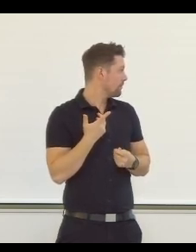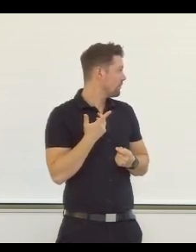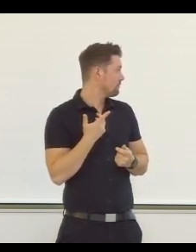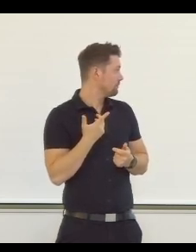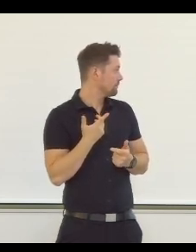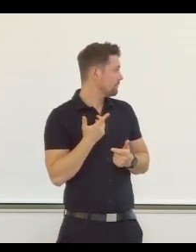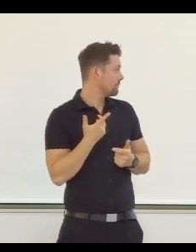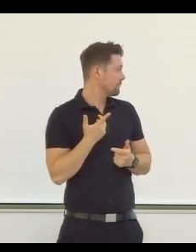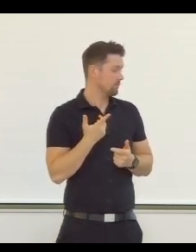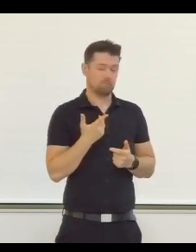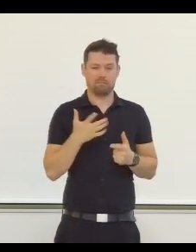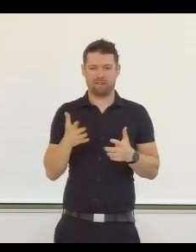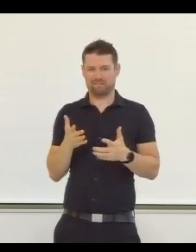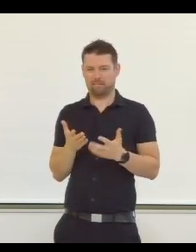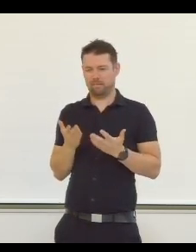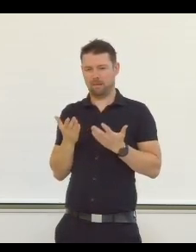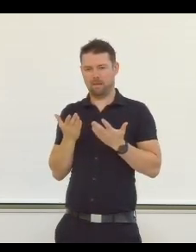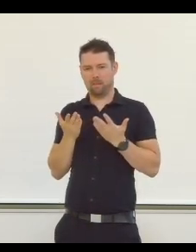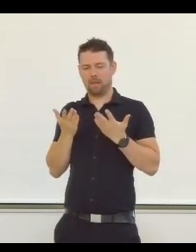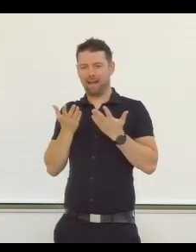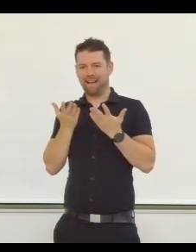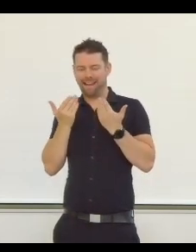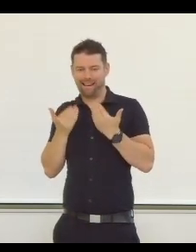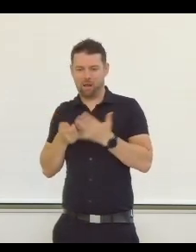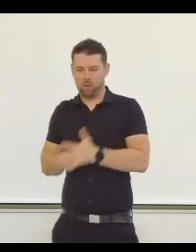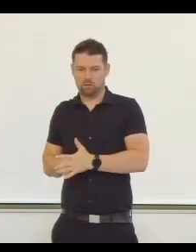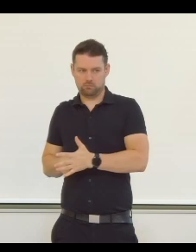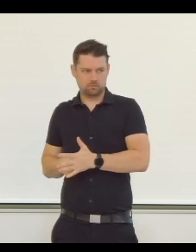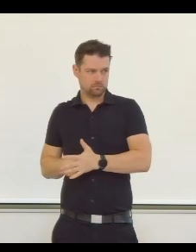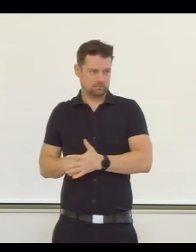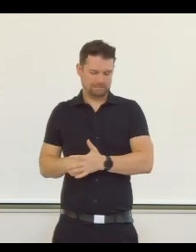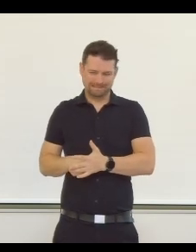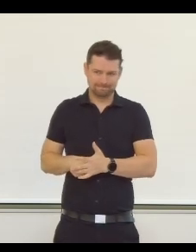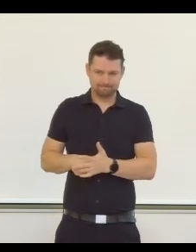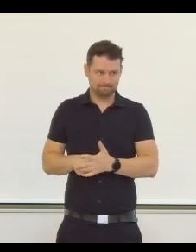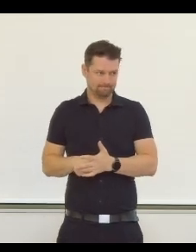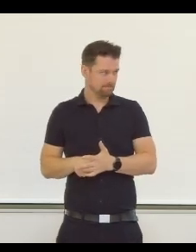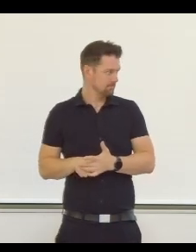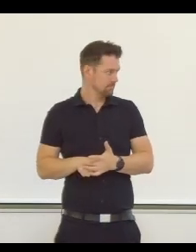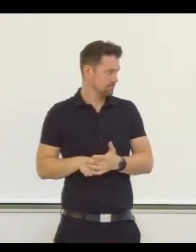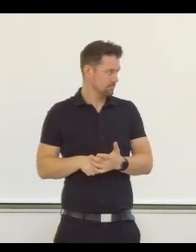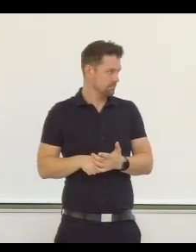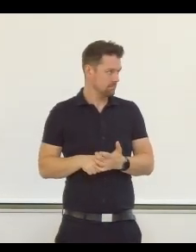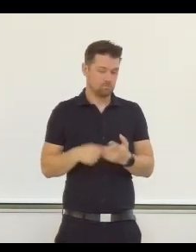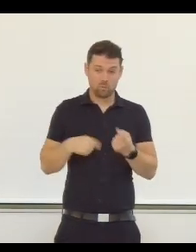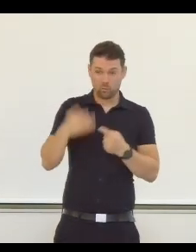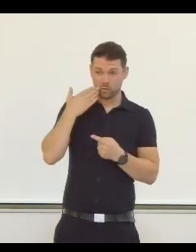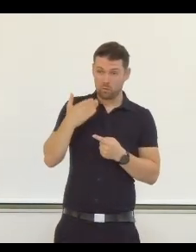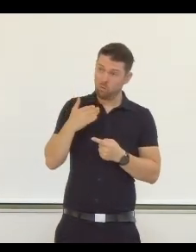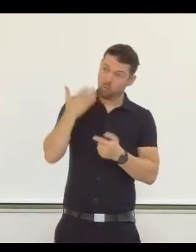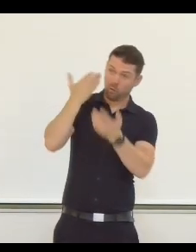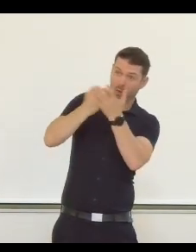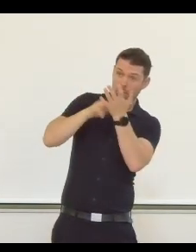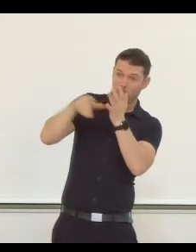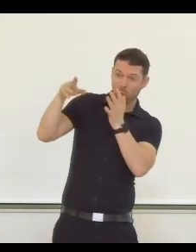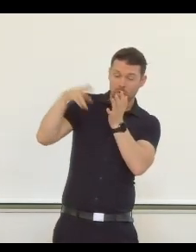You know, the existing airlocks, actual airlocks, we don't really know what airlocks should look like on the moon or on